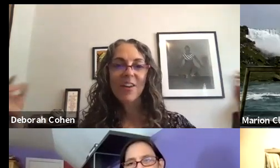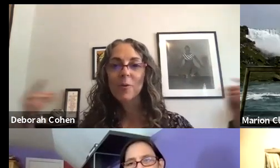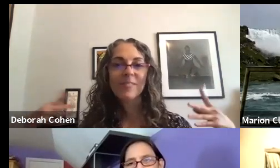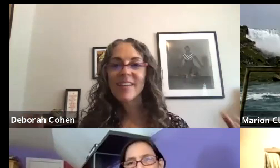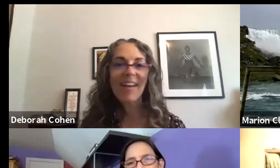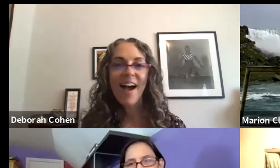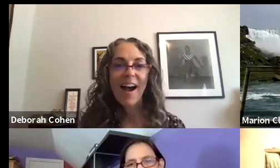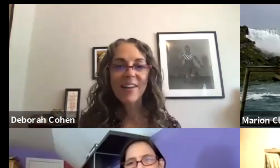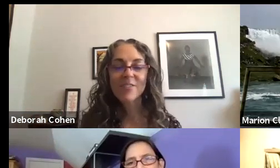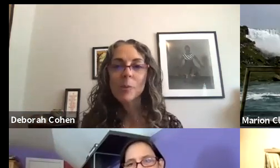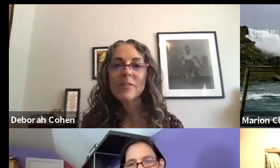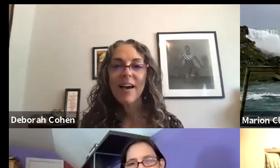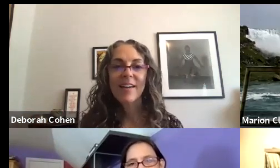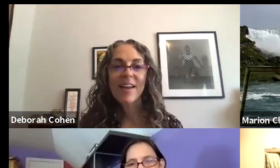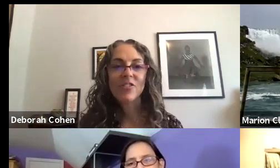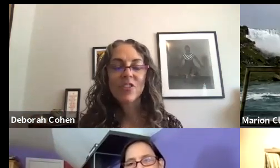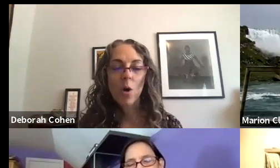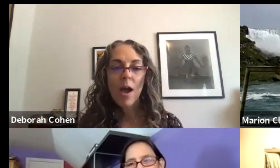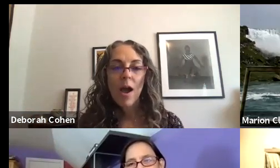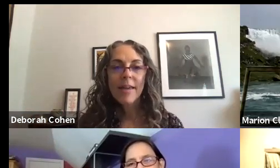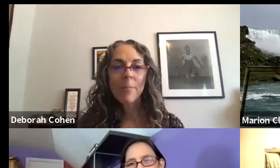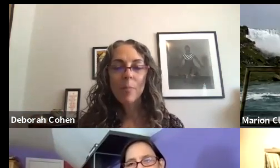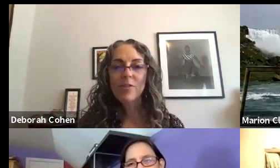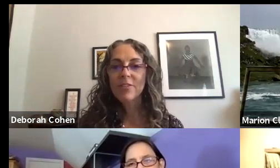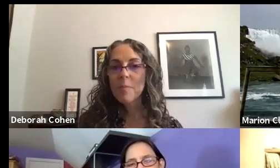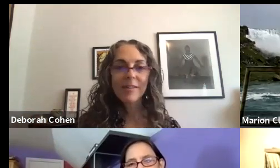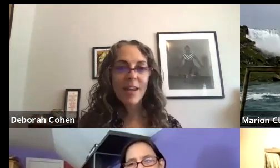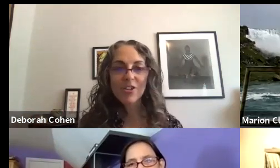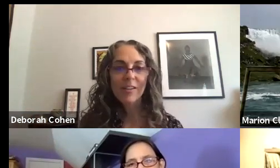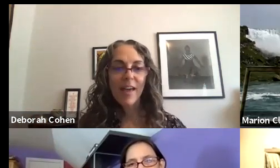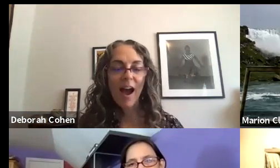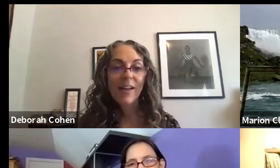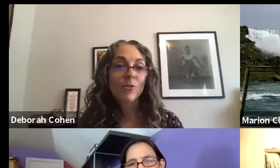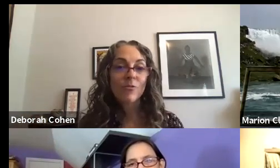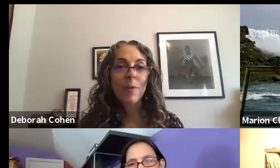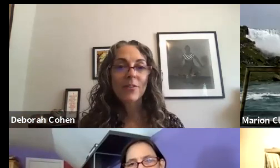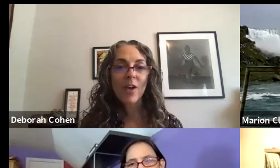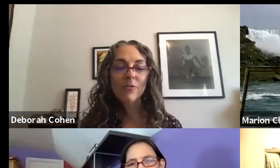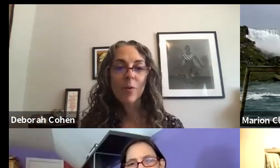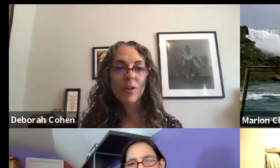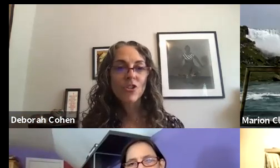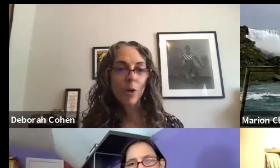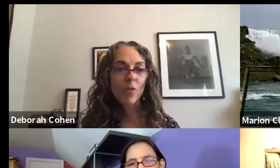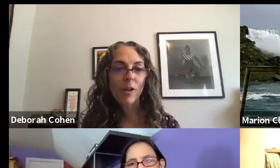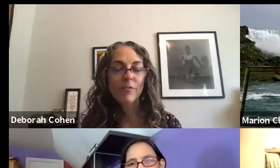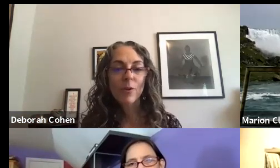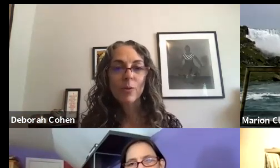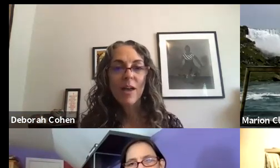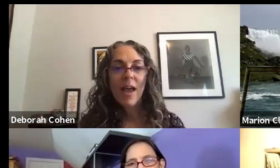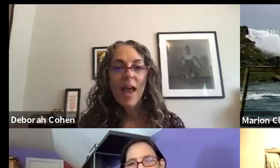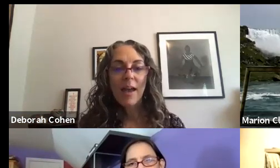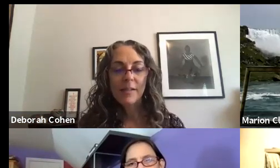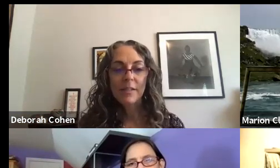you know, how do you deal with that? And so I came up with this meditation that I do for myself, and I want to share with all of